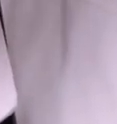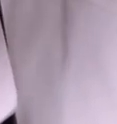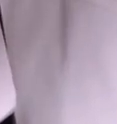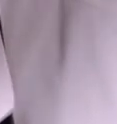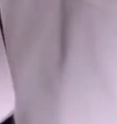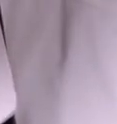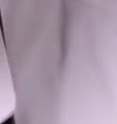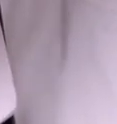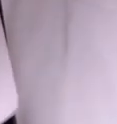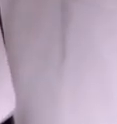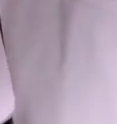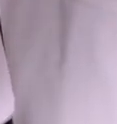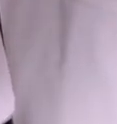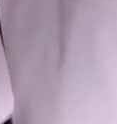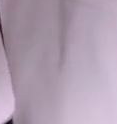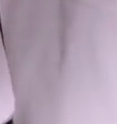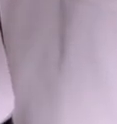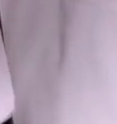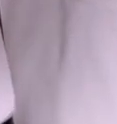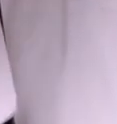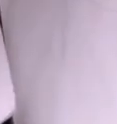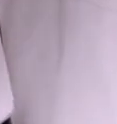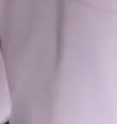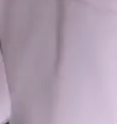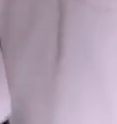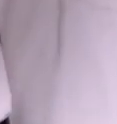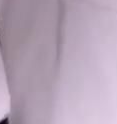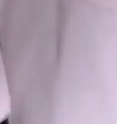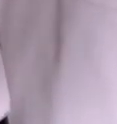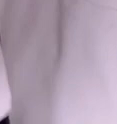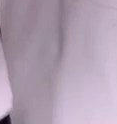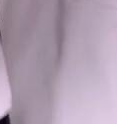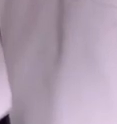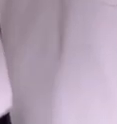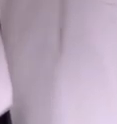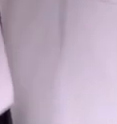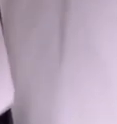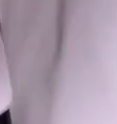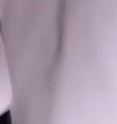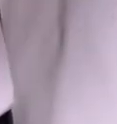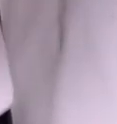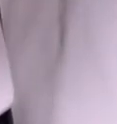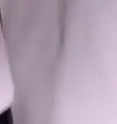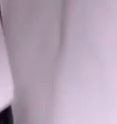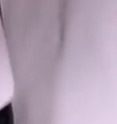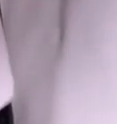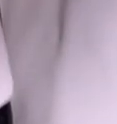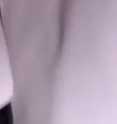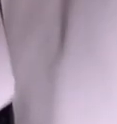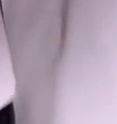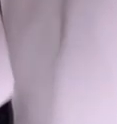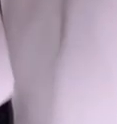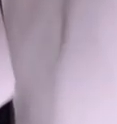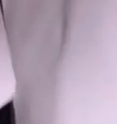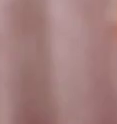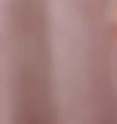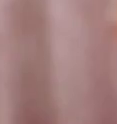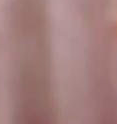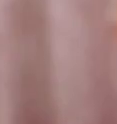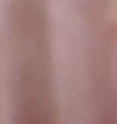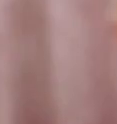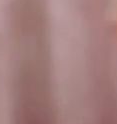high level of protection against HIV, and it is even more effective when it is combined with condoms and other prevention